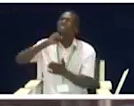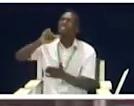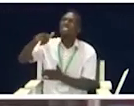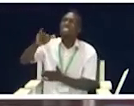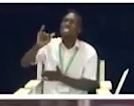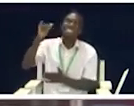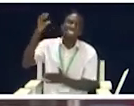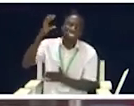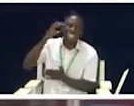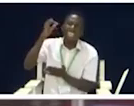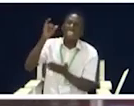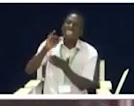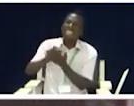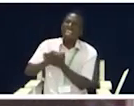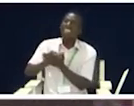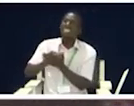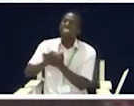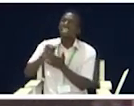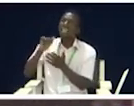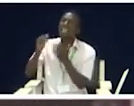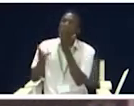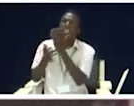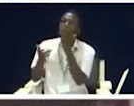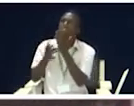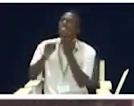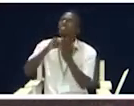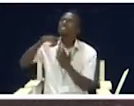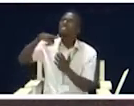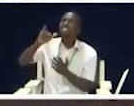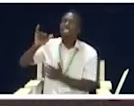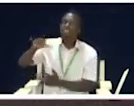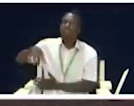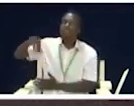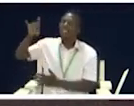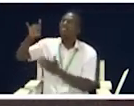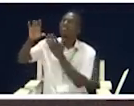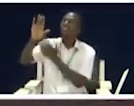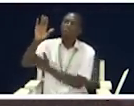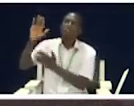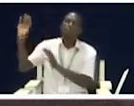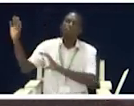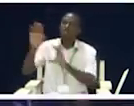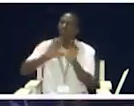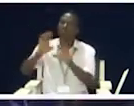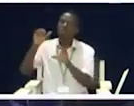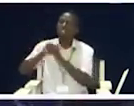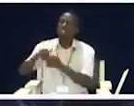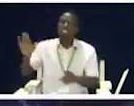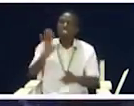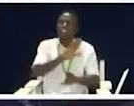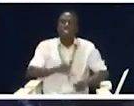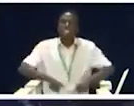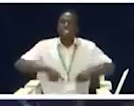civilization has not caught up with, that technology has not discovered, God will do in your life in the name of Jesus.